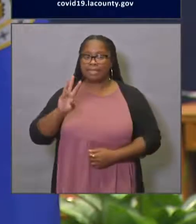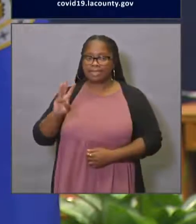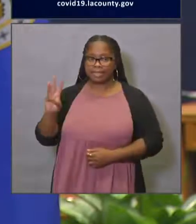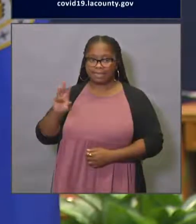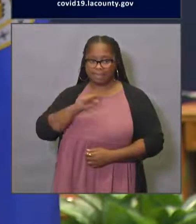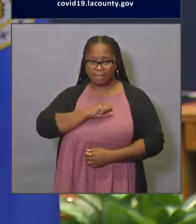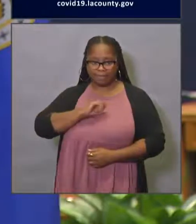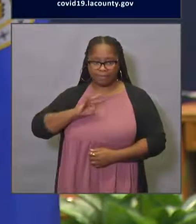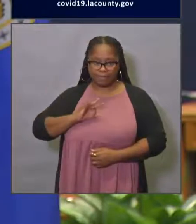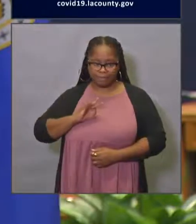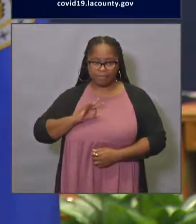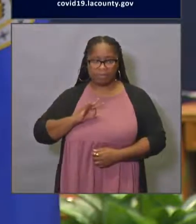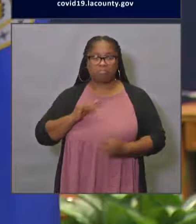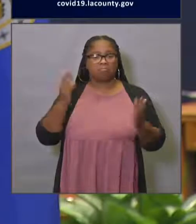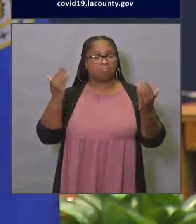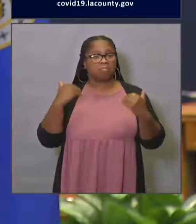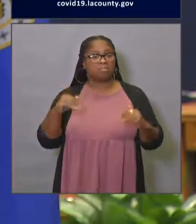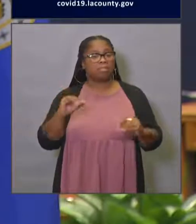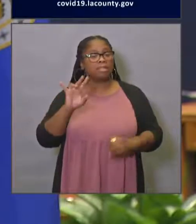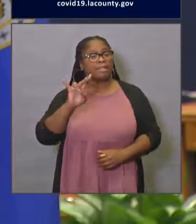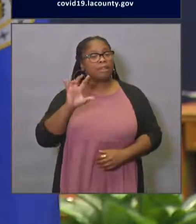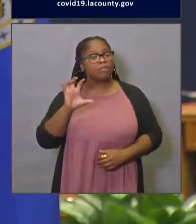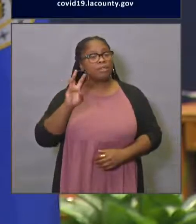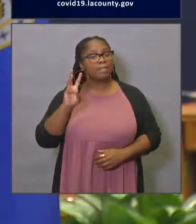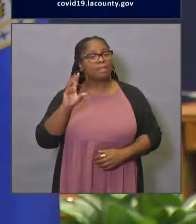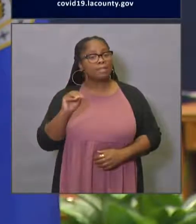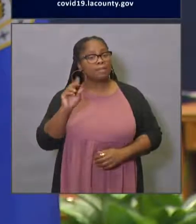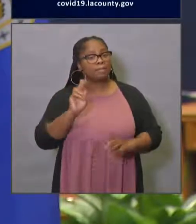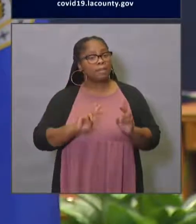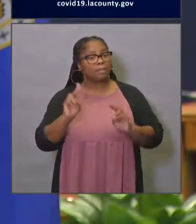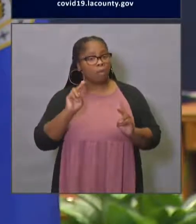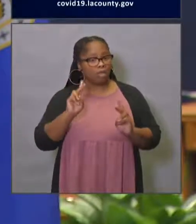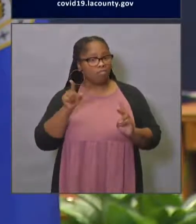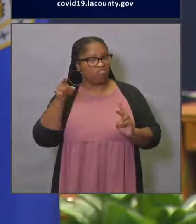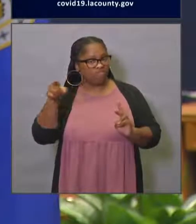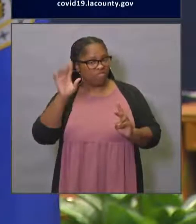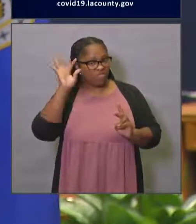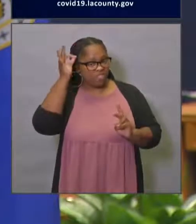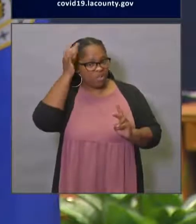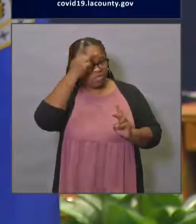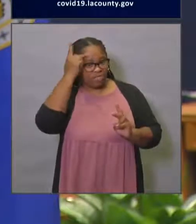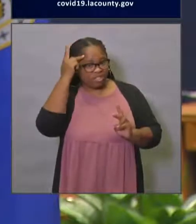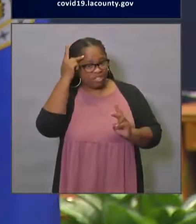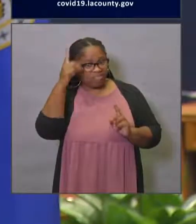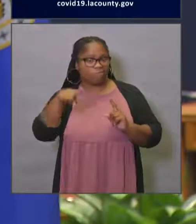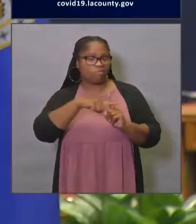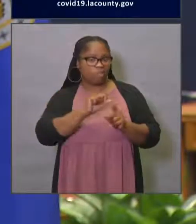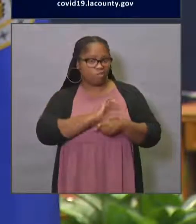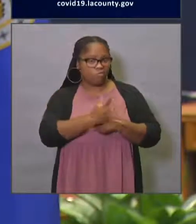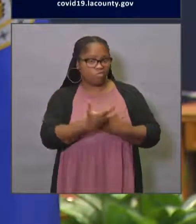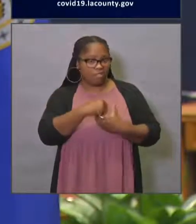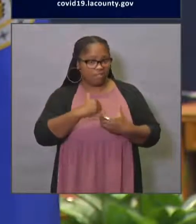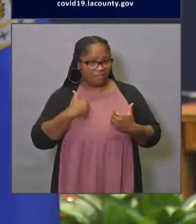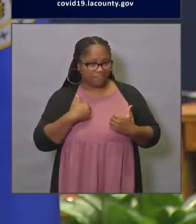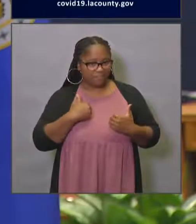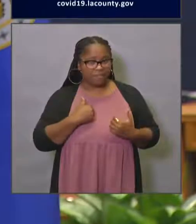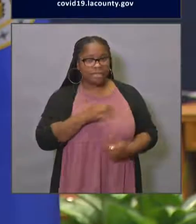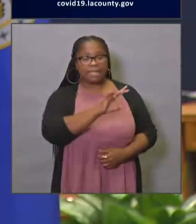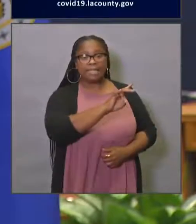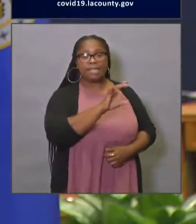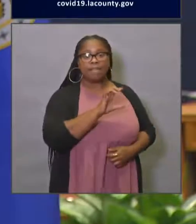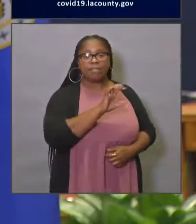staff. And there are 760 cases in the federal prison facilities. 743 among people